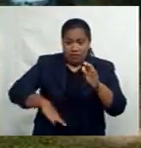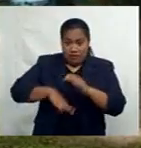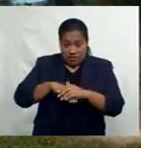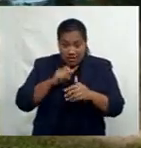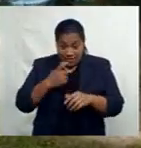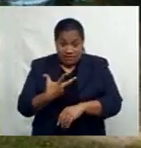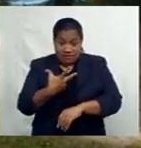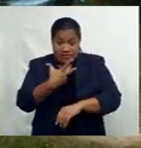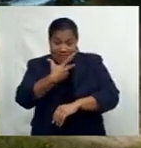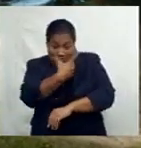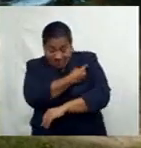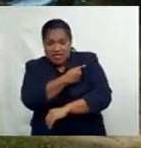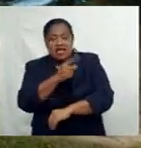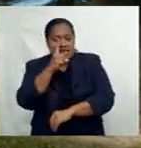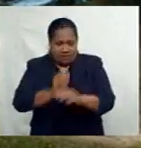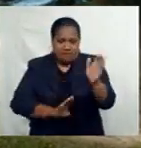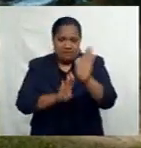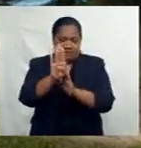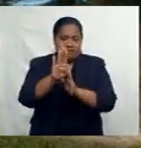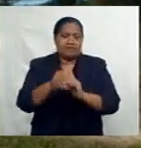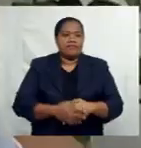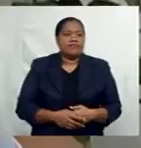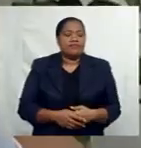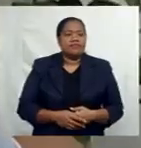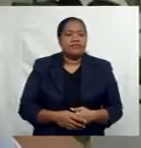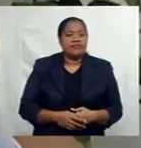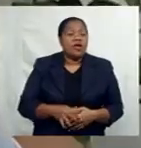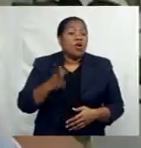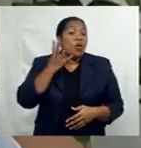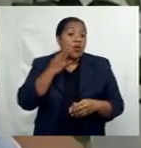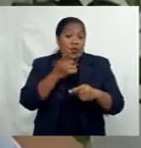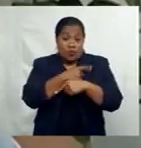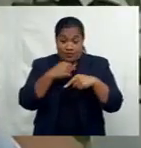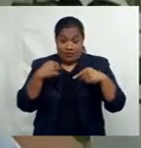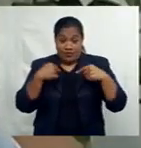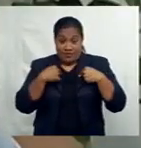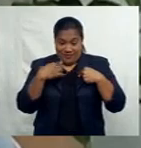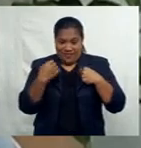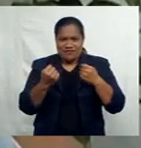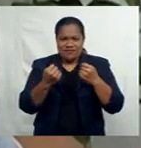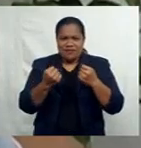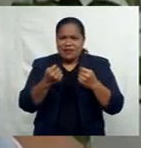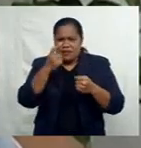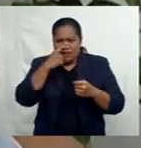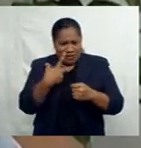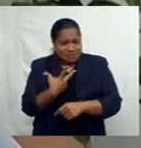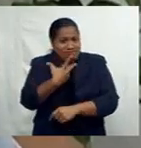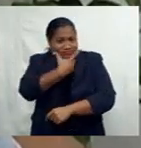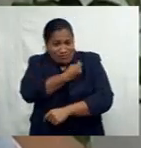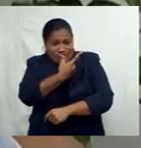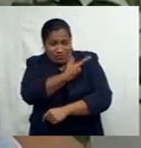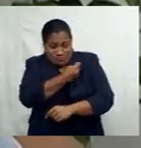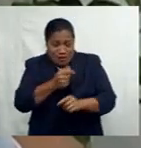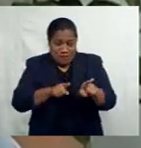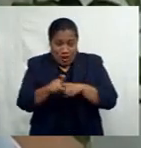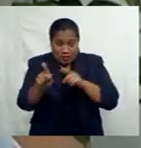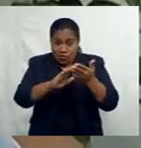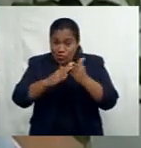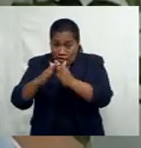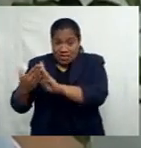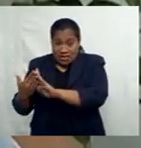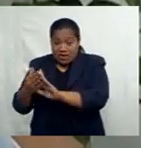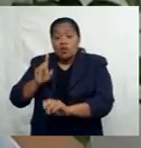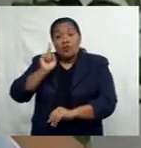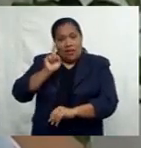short run. And when we reach those high numbers of vaccines in the community, that will allow the